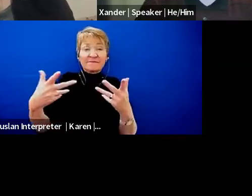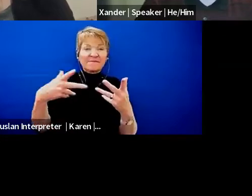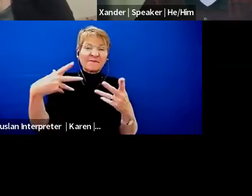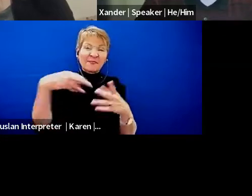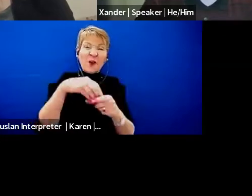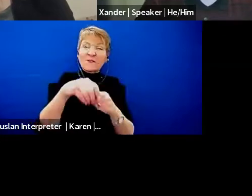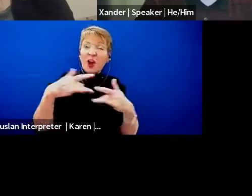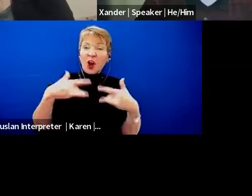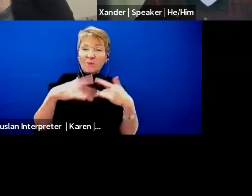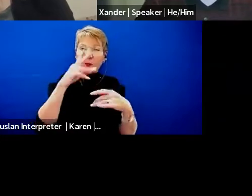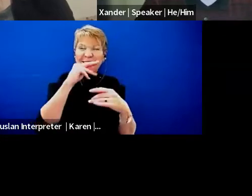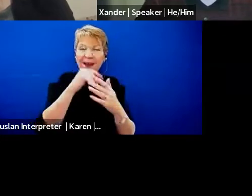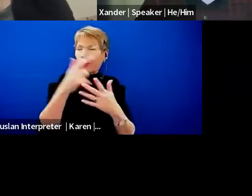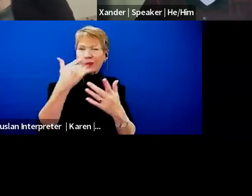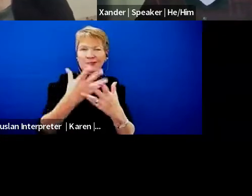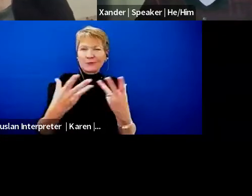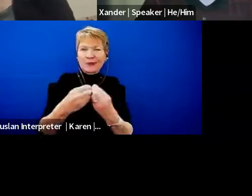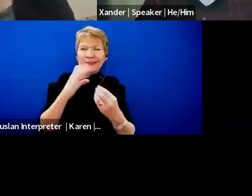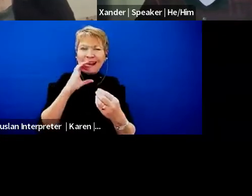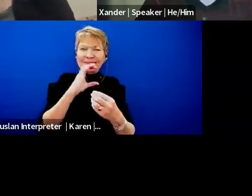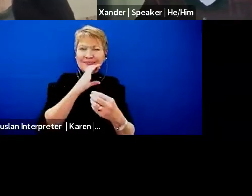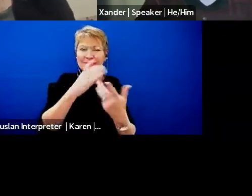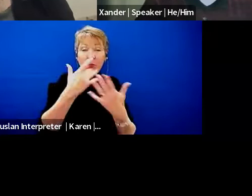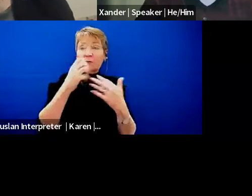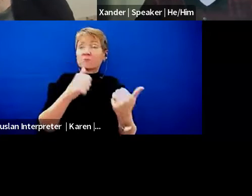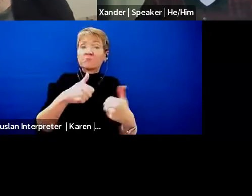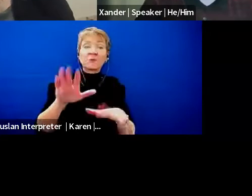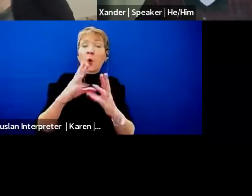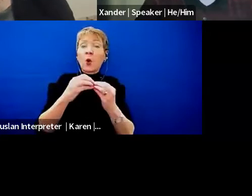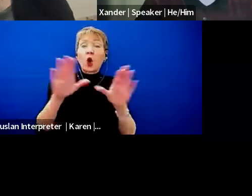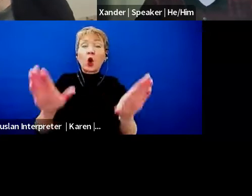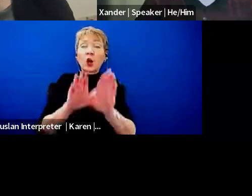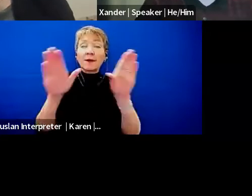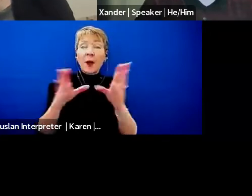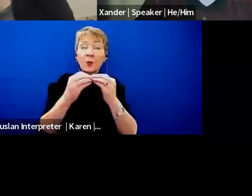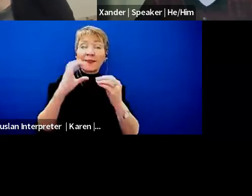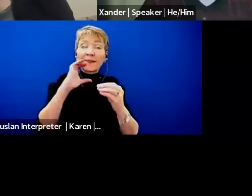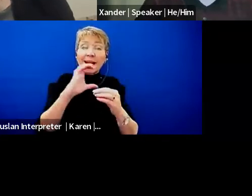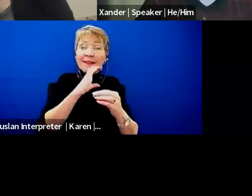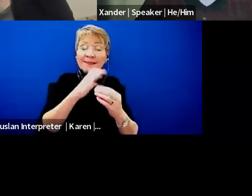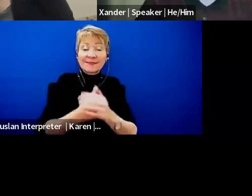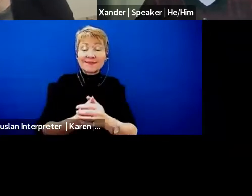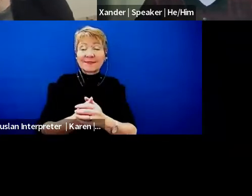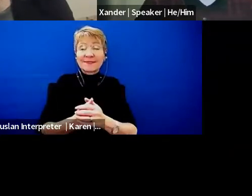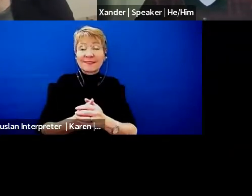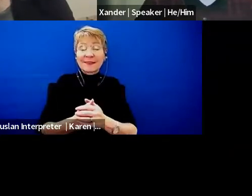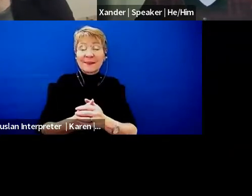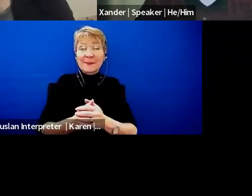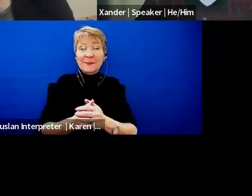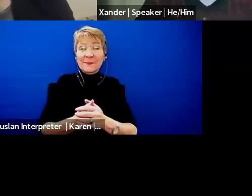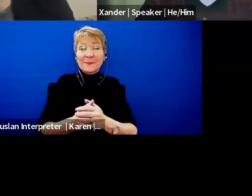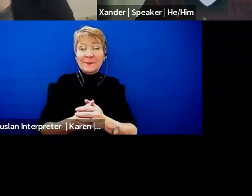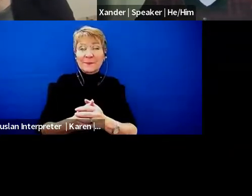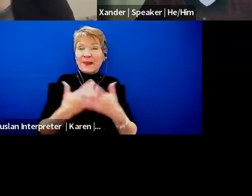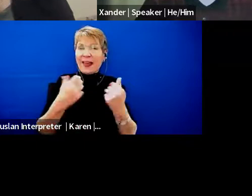you know, mucking around with cousins in holiday situations, and that physically having those